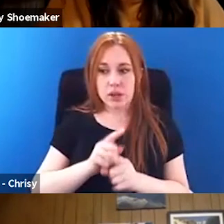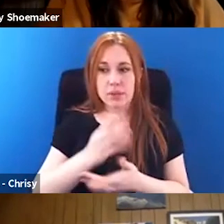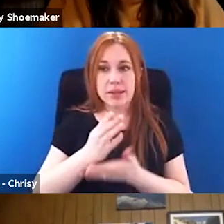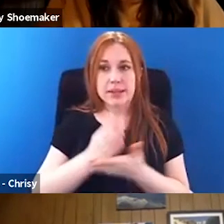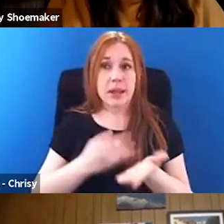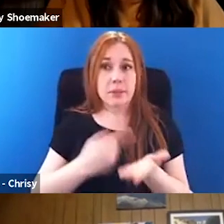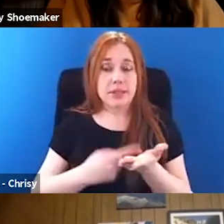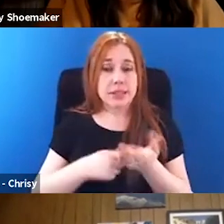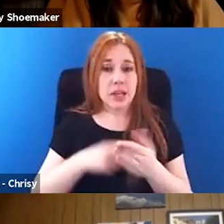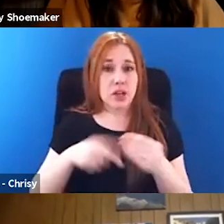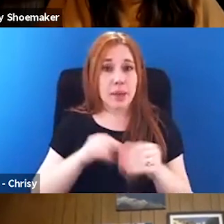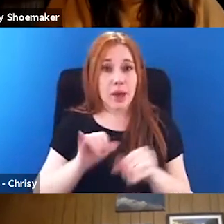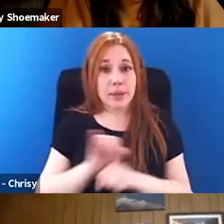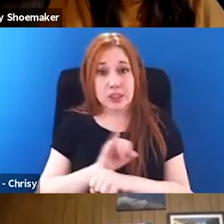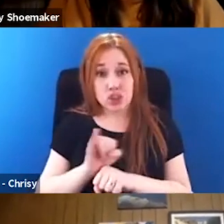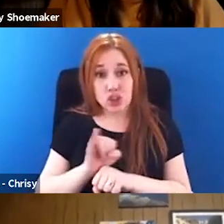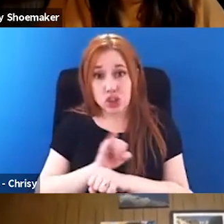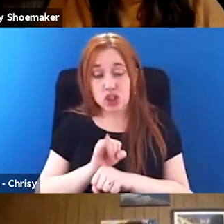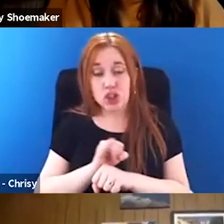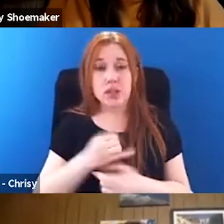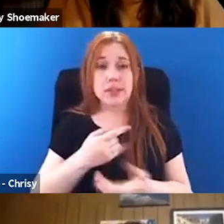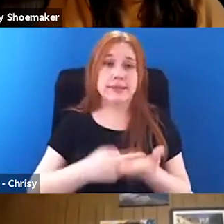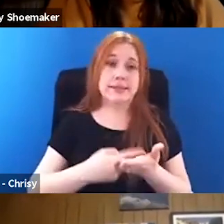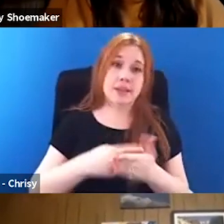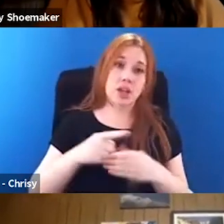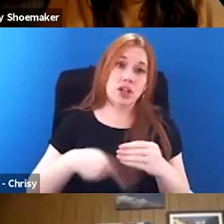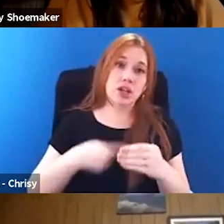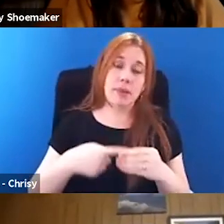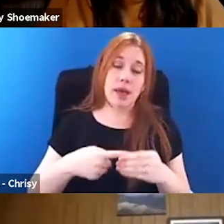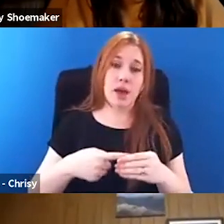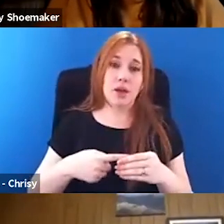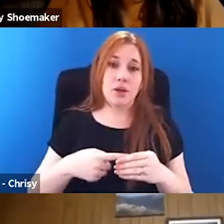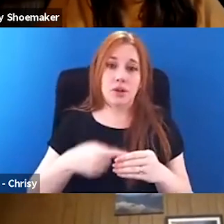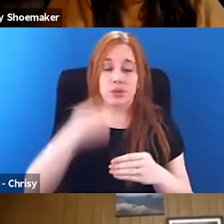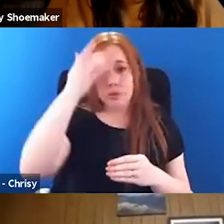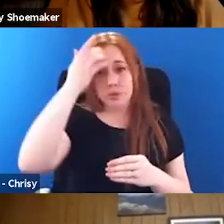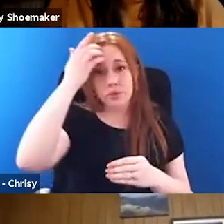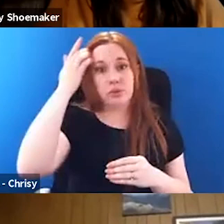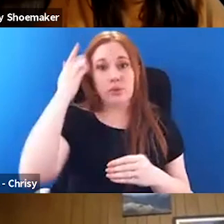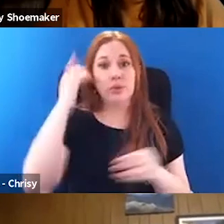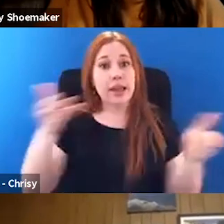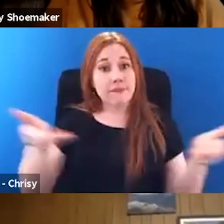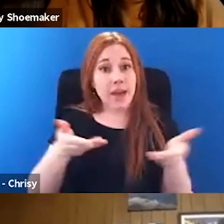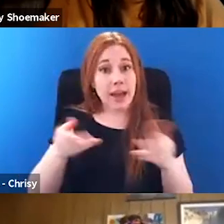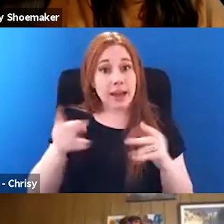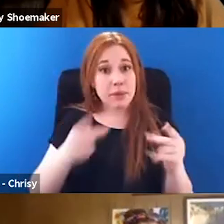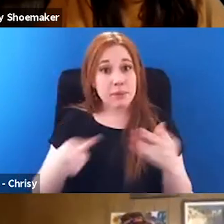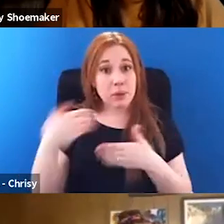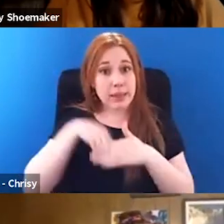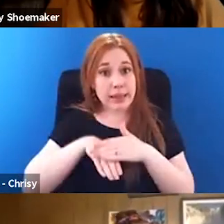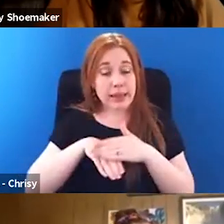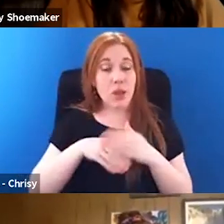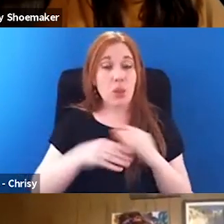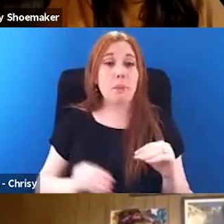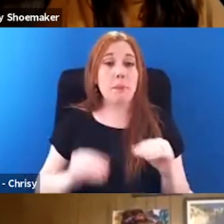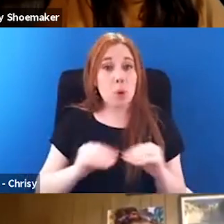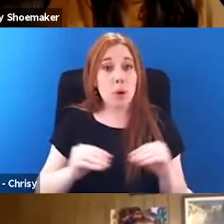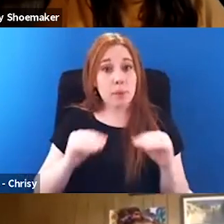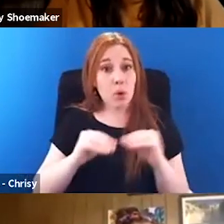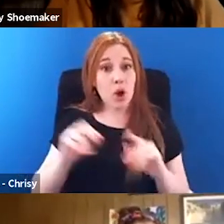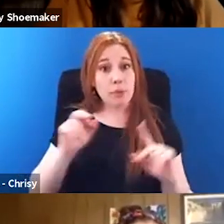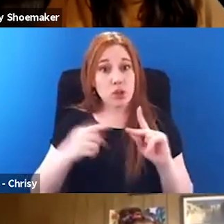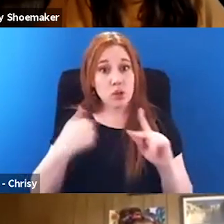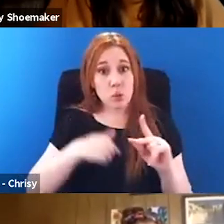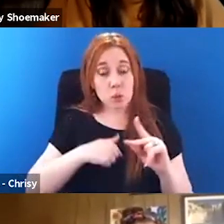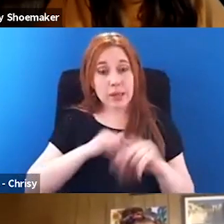about internships. There's been discussion about, you know, inviting people in. The more opportunities we